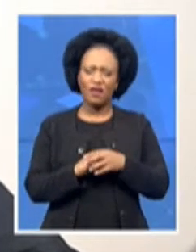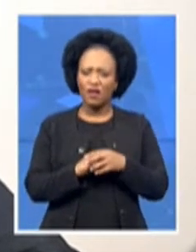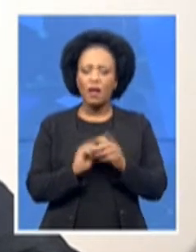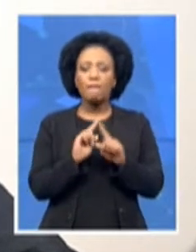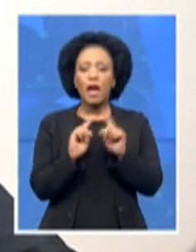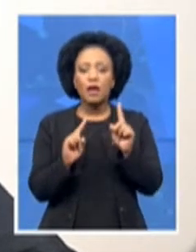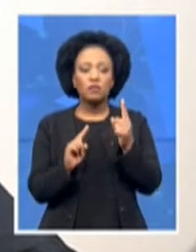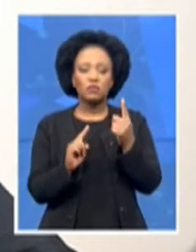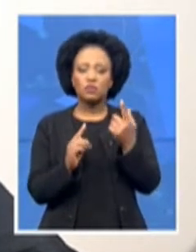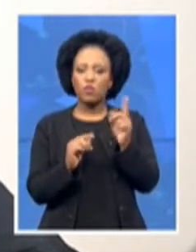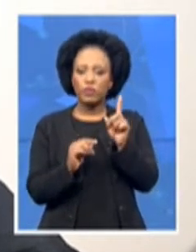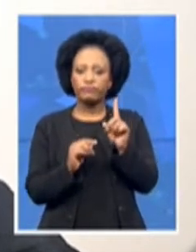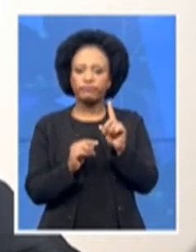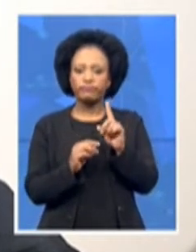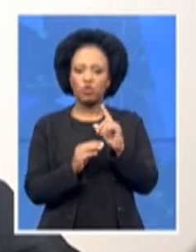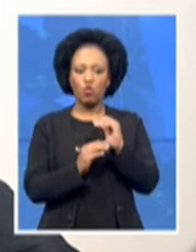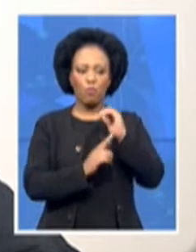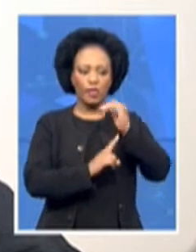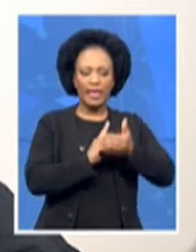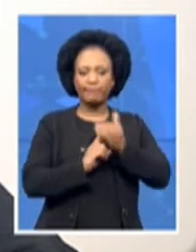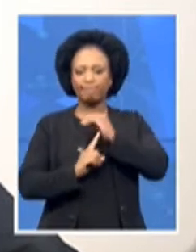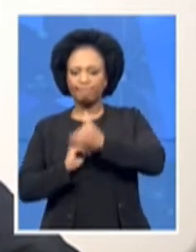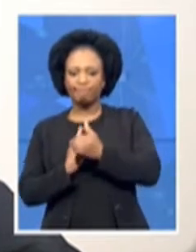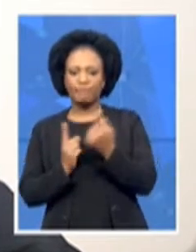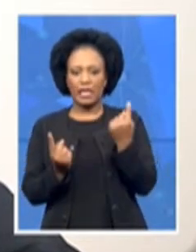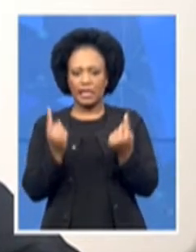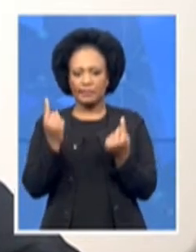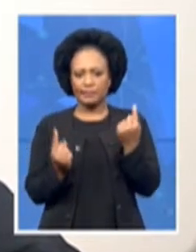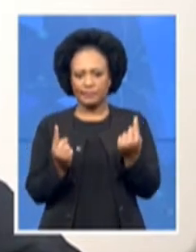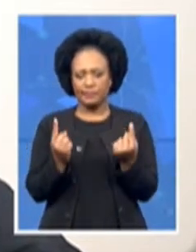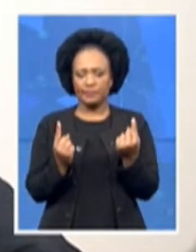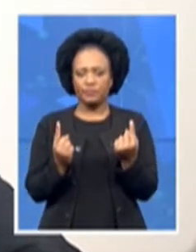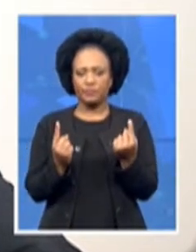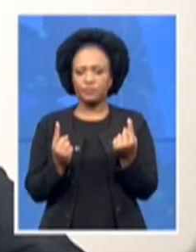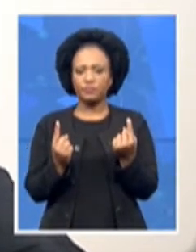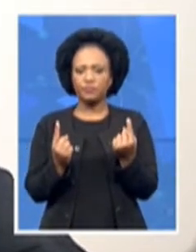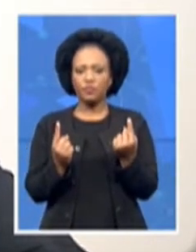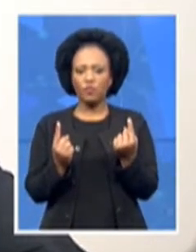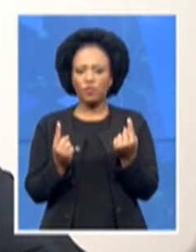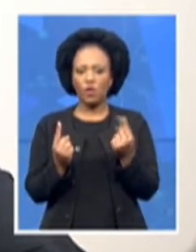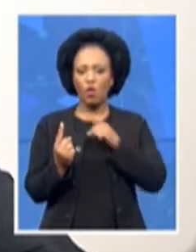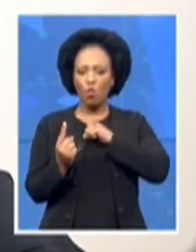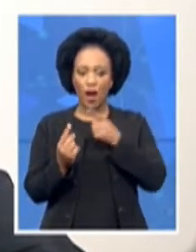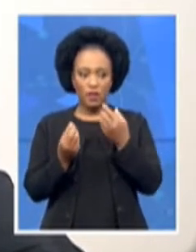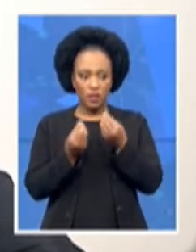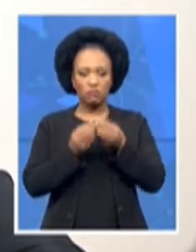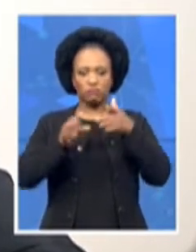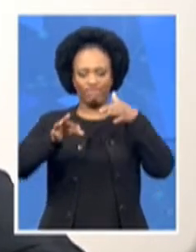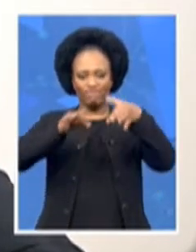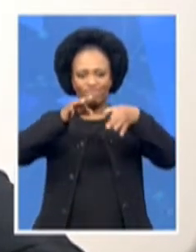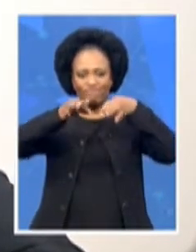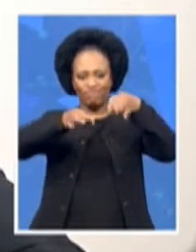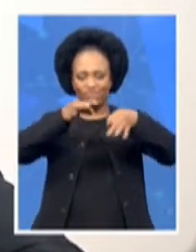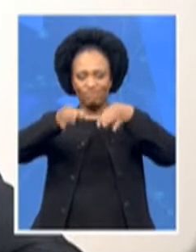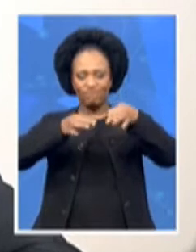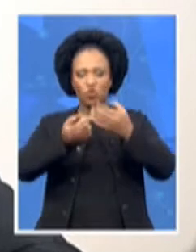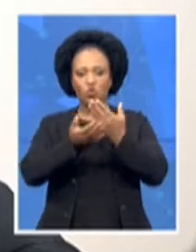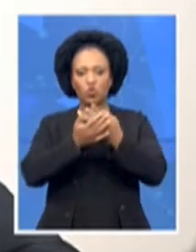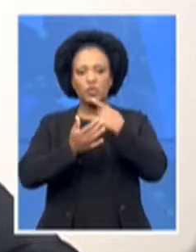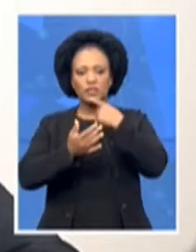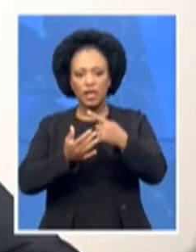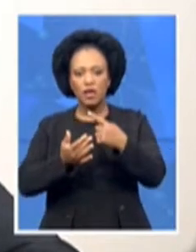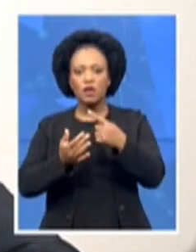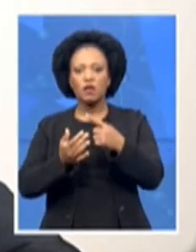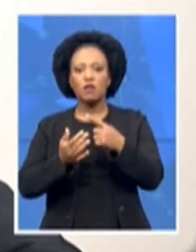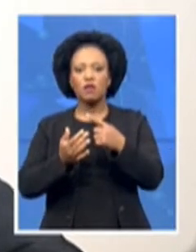aim is to make sure that these things which I'm explaining, that you can have some proof, and they can be. We can then come with